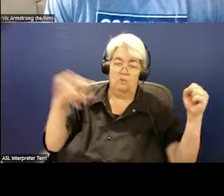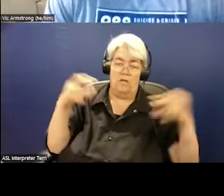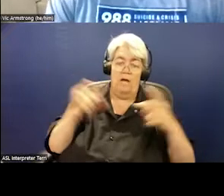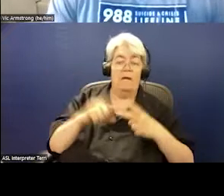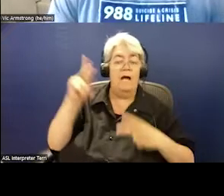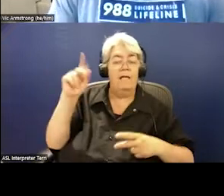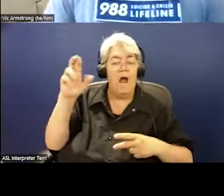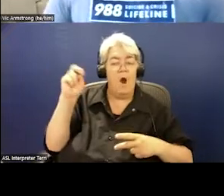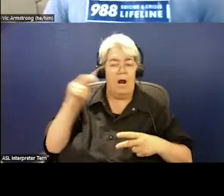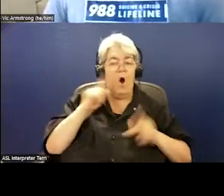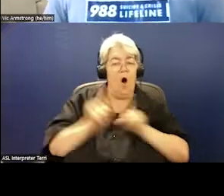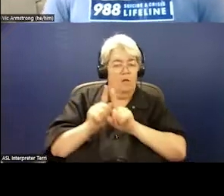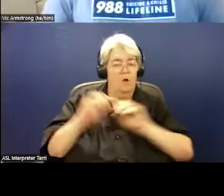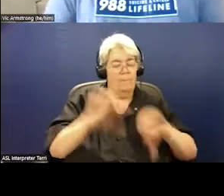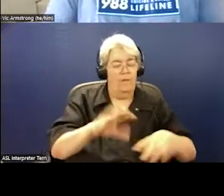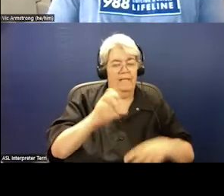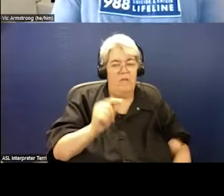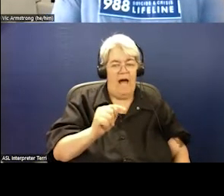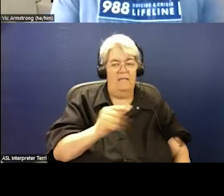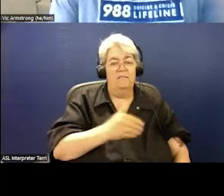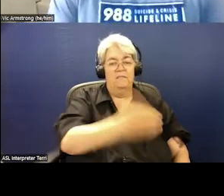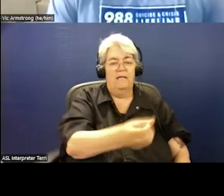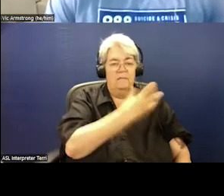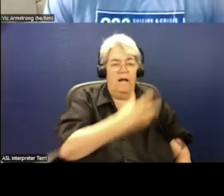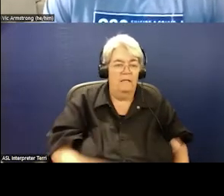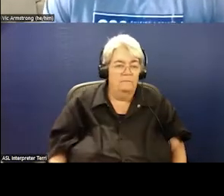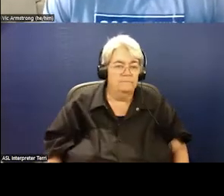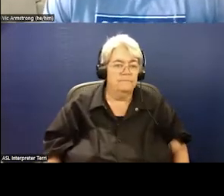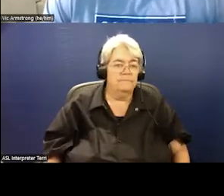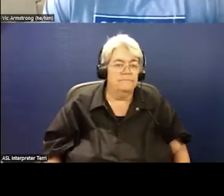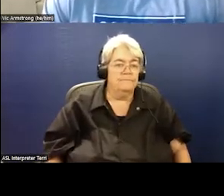also dropped it in the chat. Next slide.